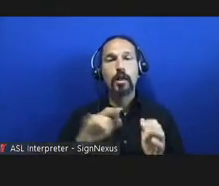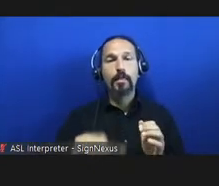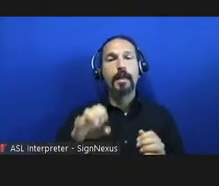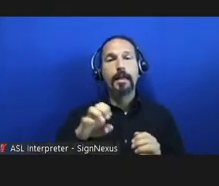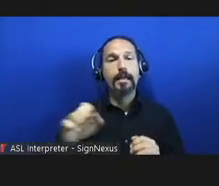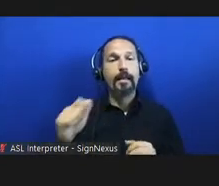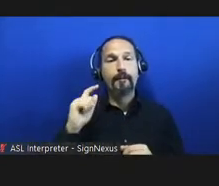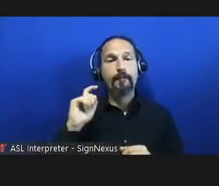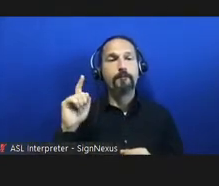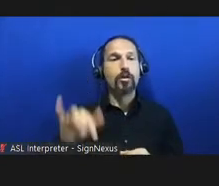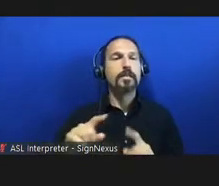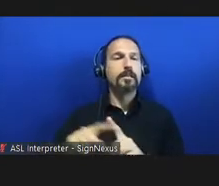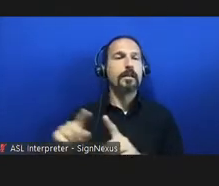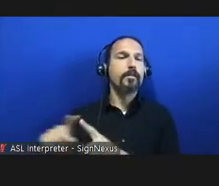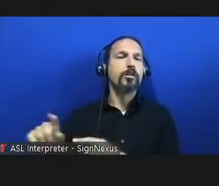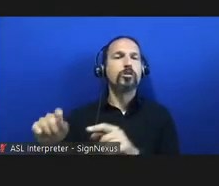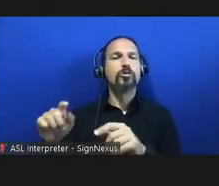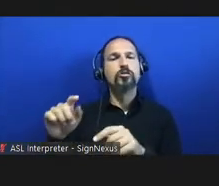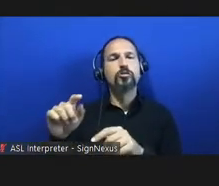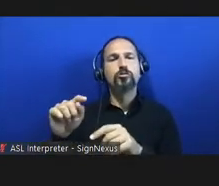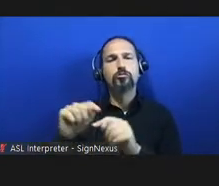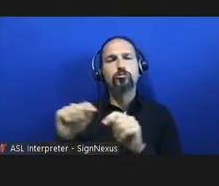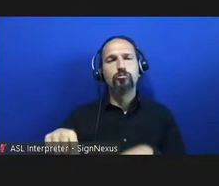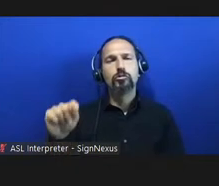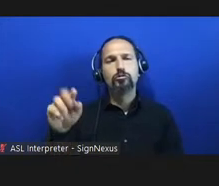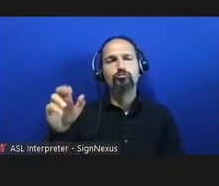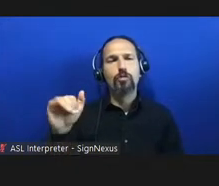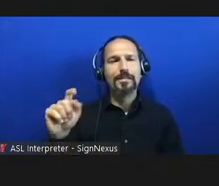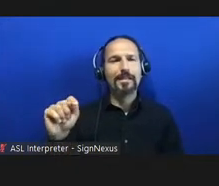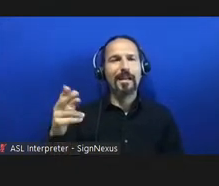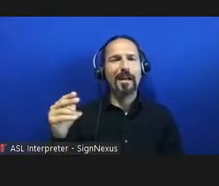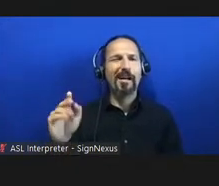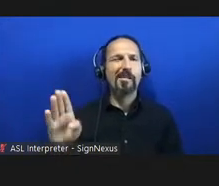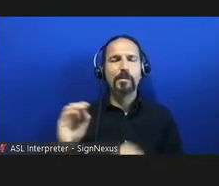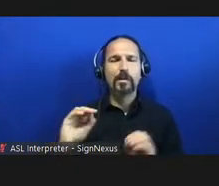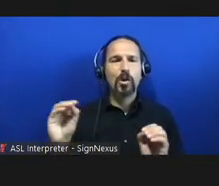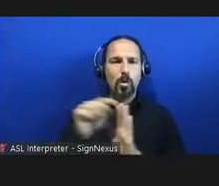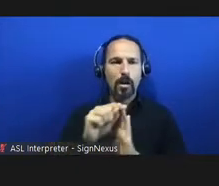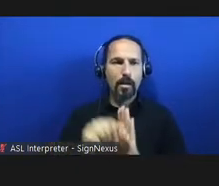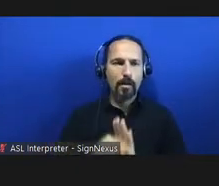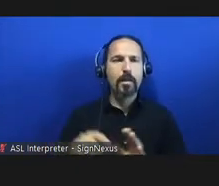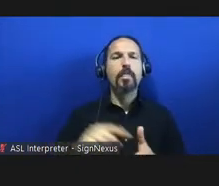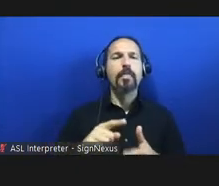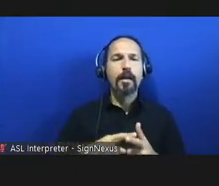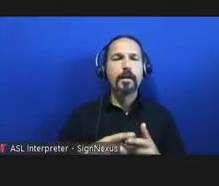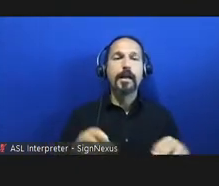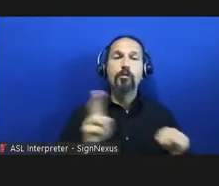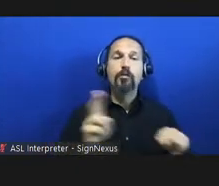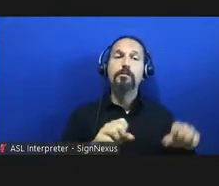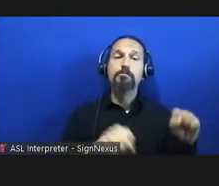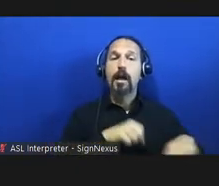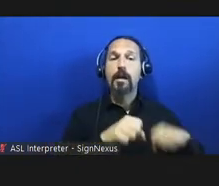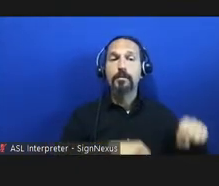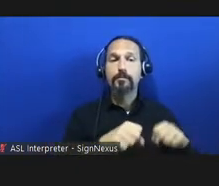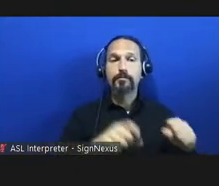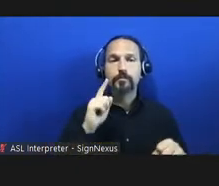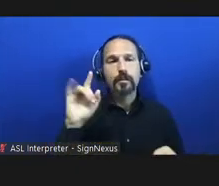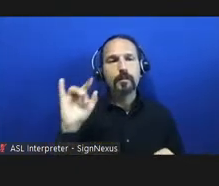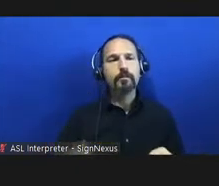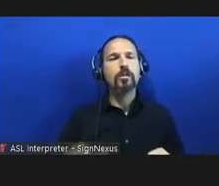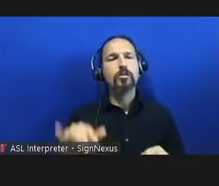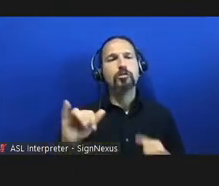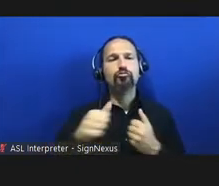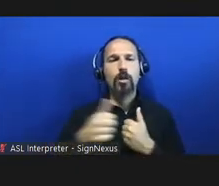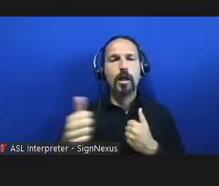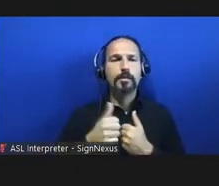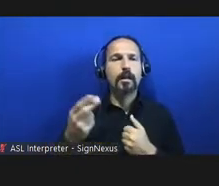passengers at Transit hubs would have no adverse effects it would be some increases in bicycle trips overall and near the transit hubs but